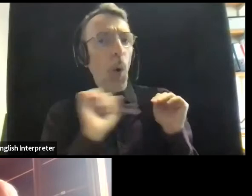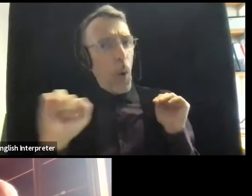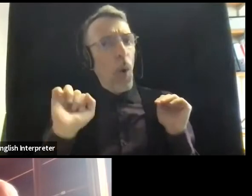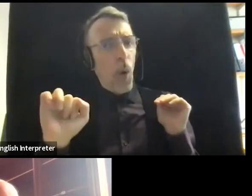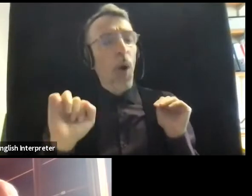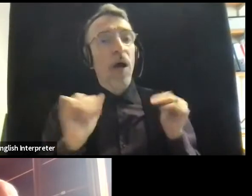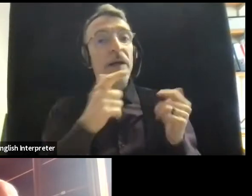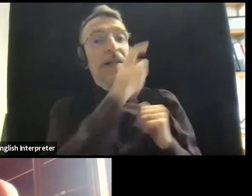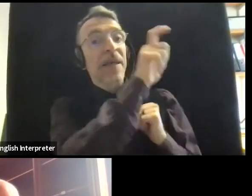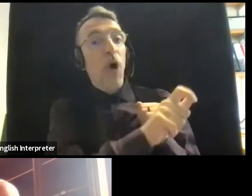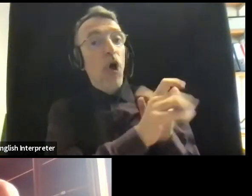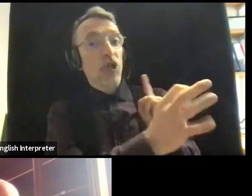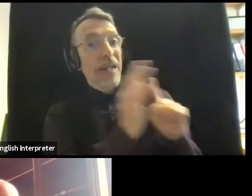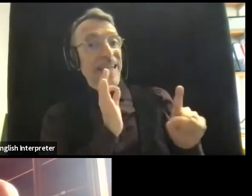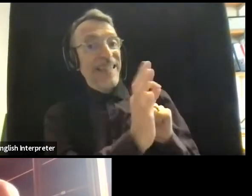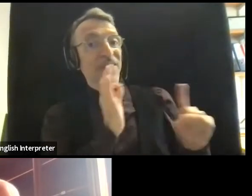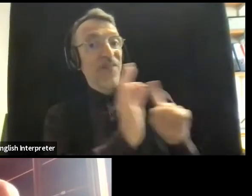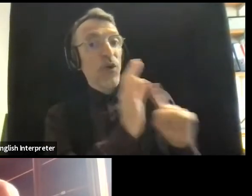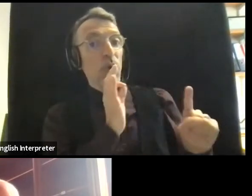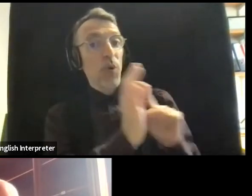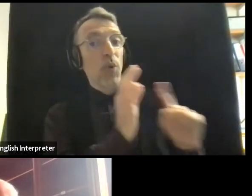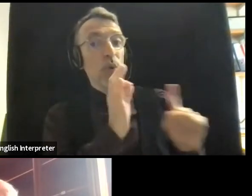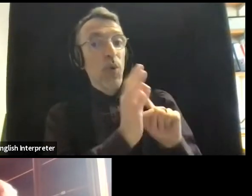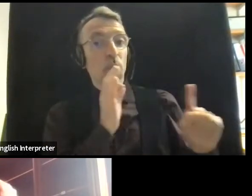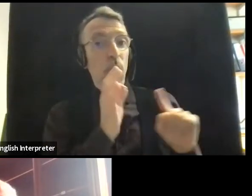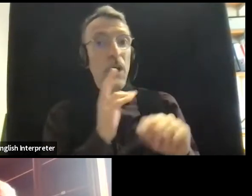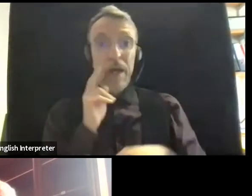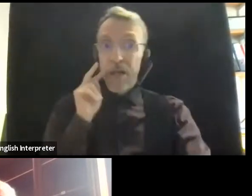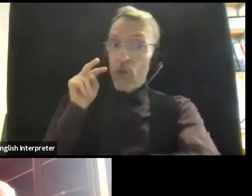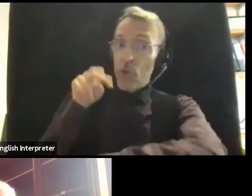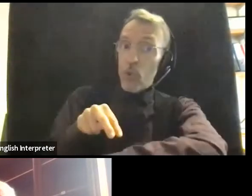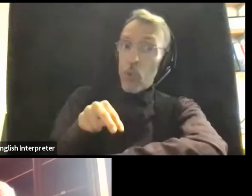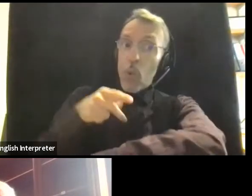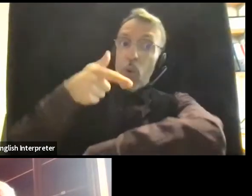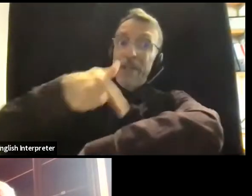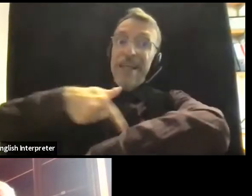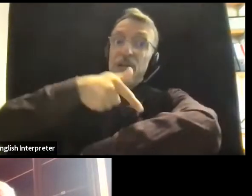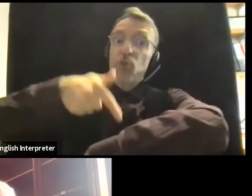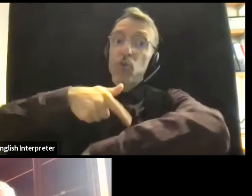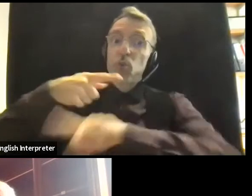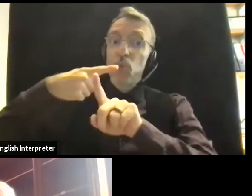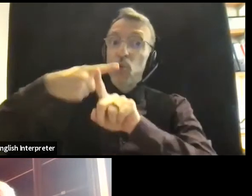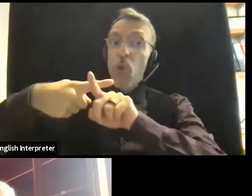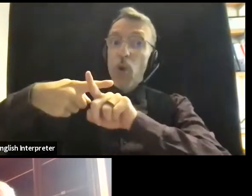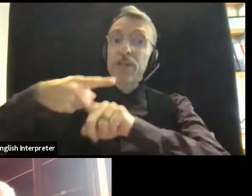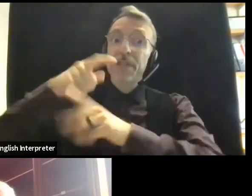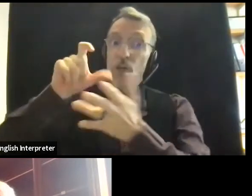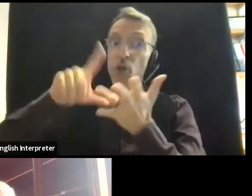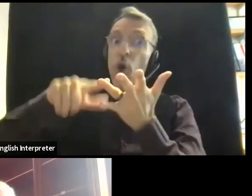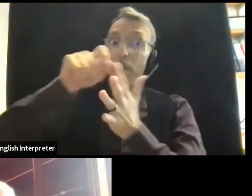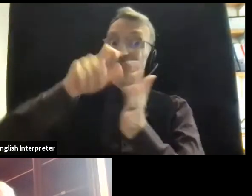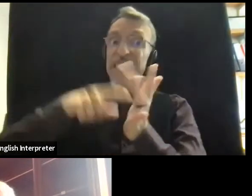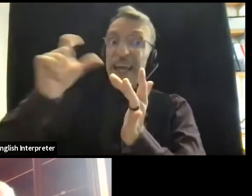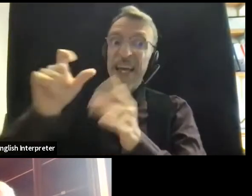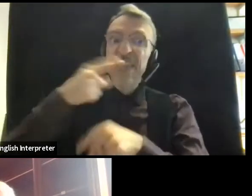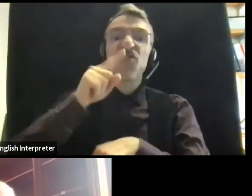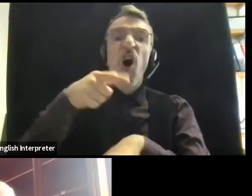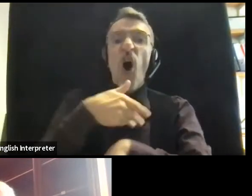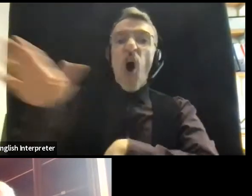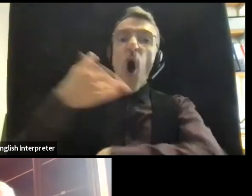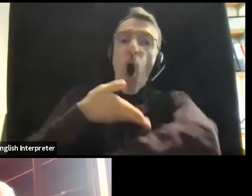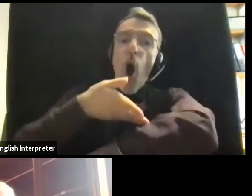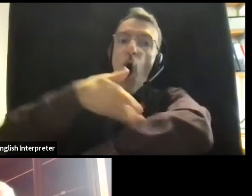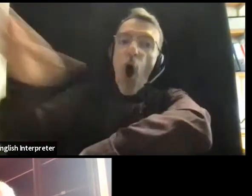person who was interviewing him saw the tattoo of a cross and said to him, "Go wipe that off and come back again and apply